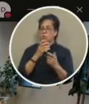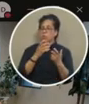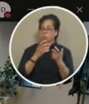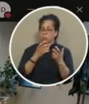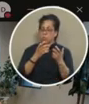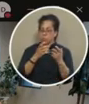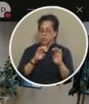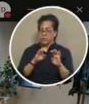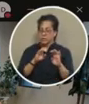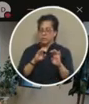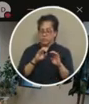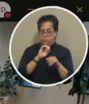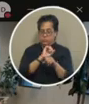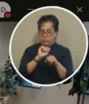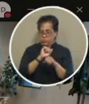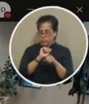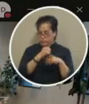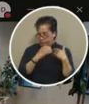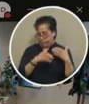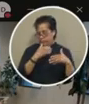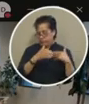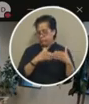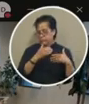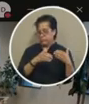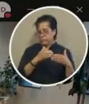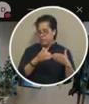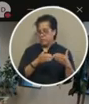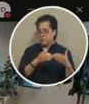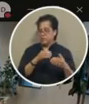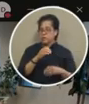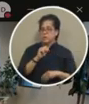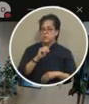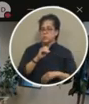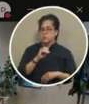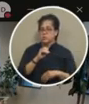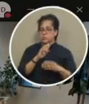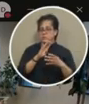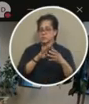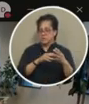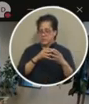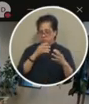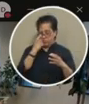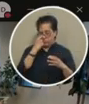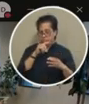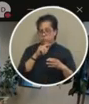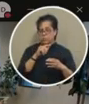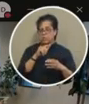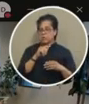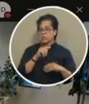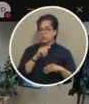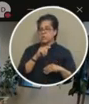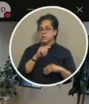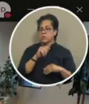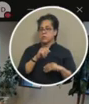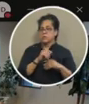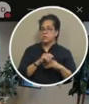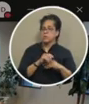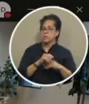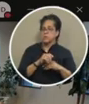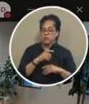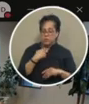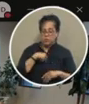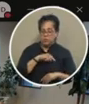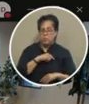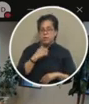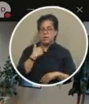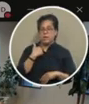this working phase, and so they were scheduled for early April. Can we